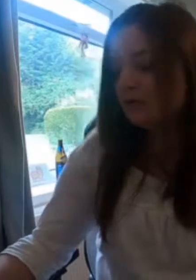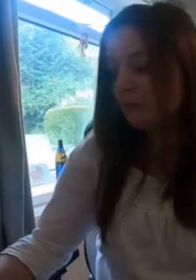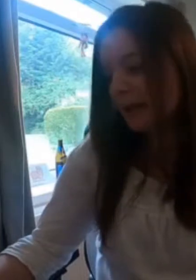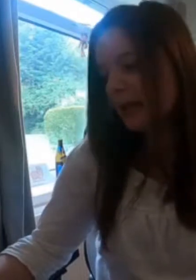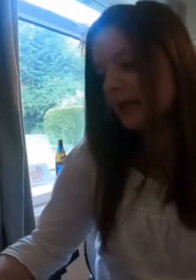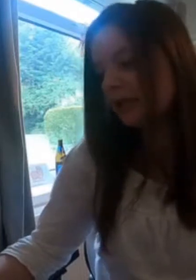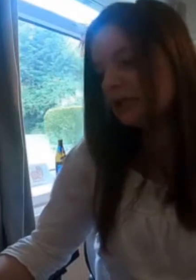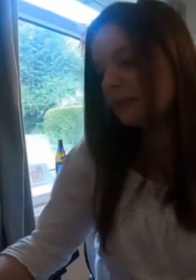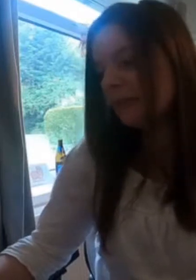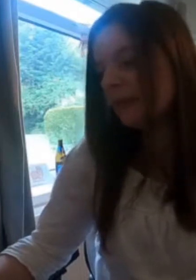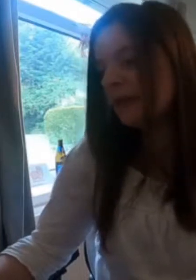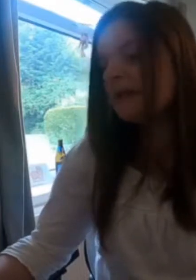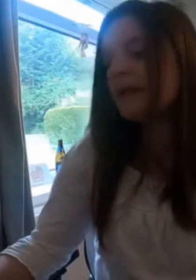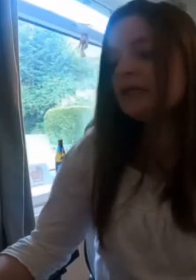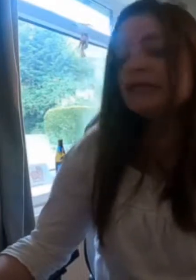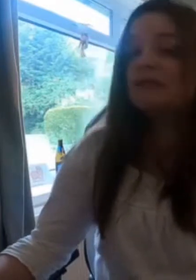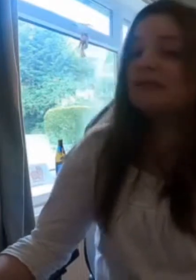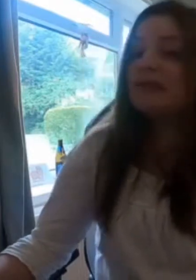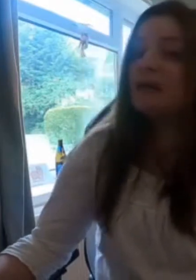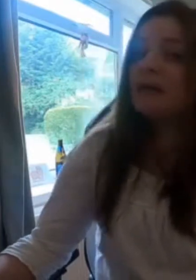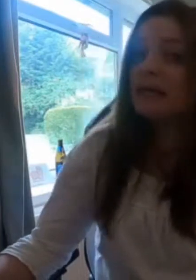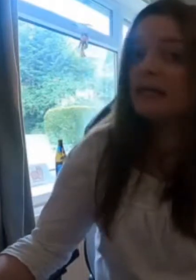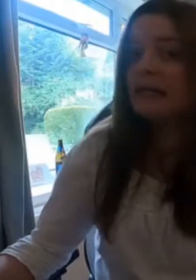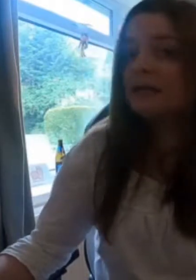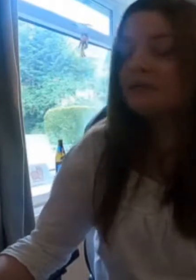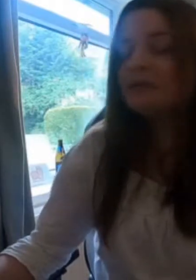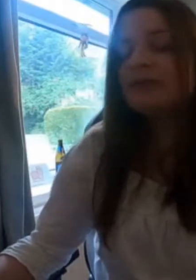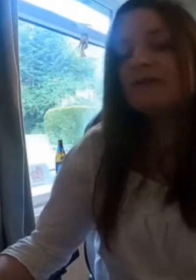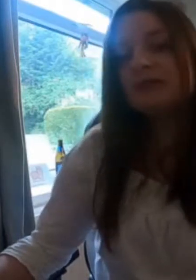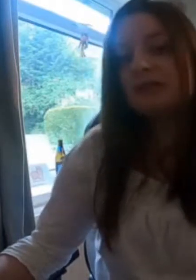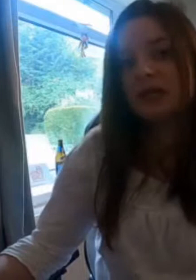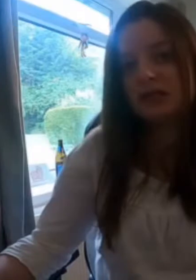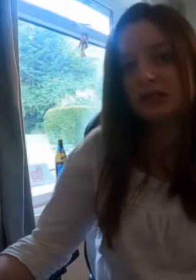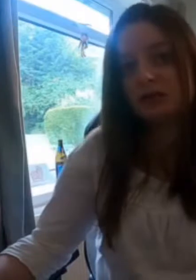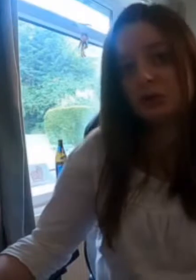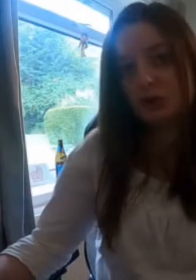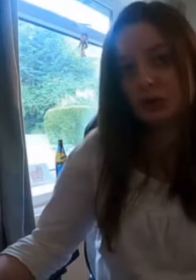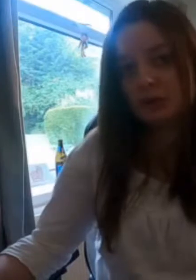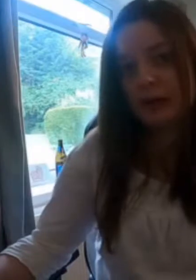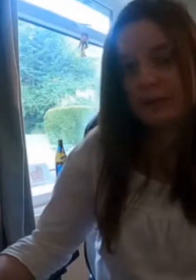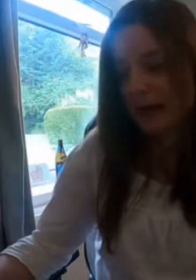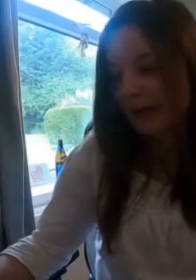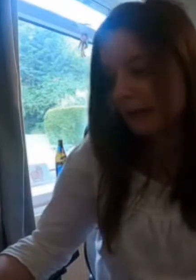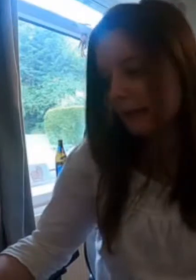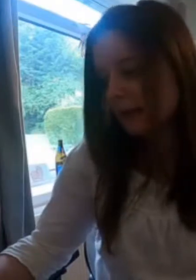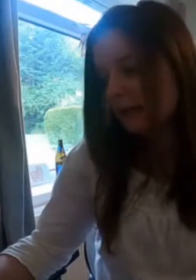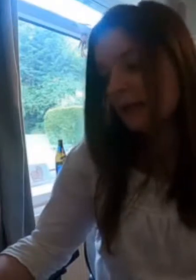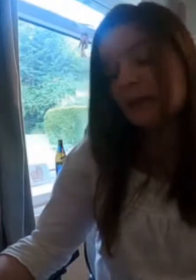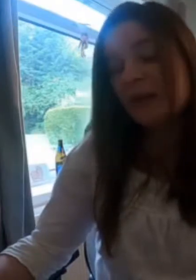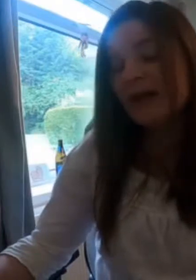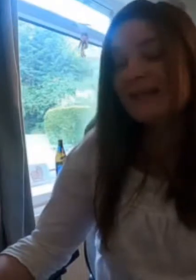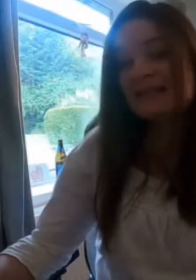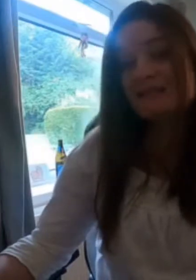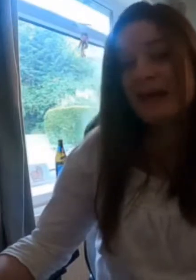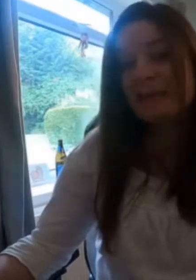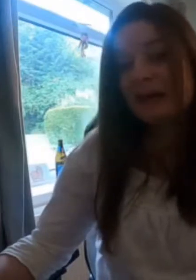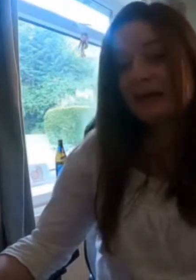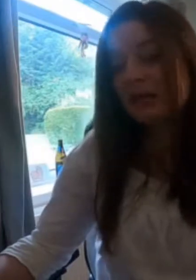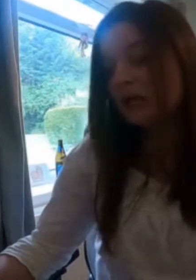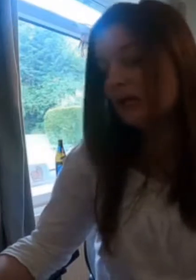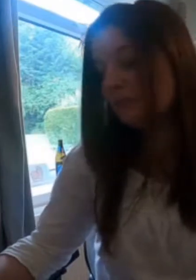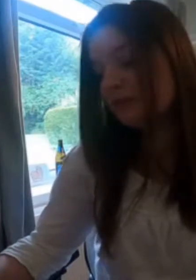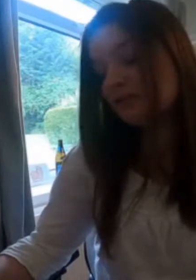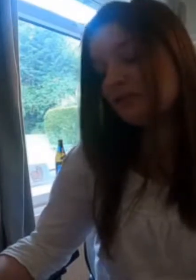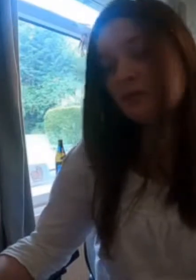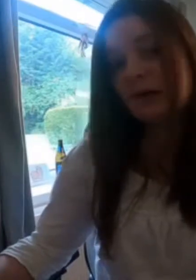turning of the page. Nature is now healing from devastation caused by man. In a way, it's